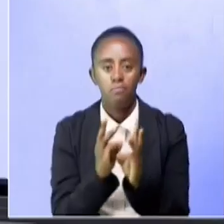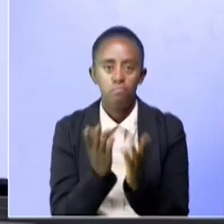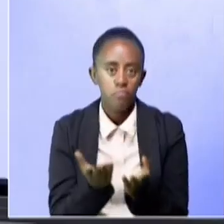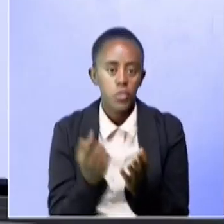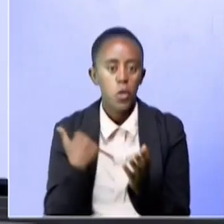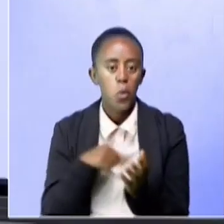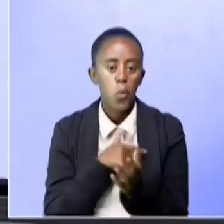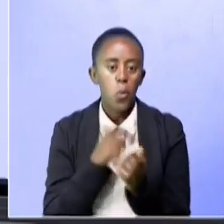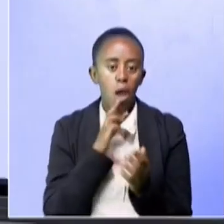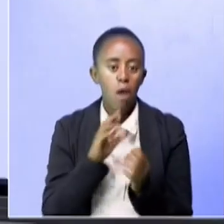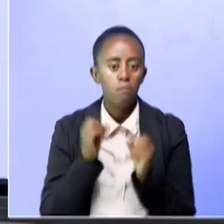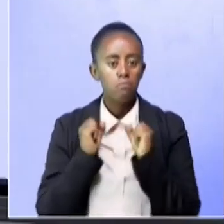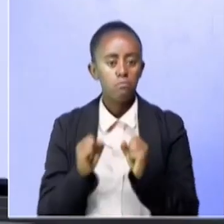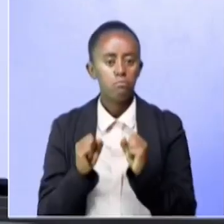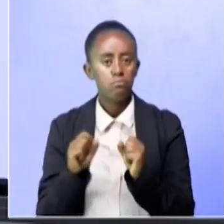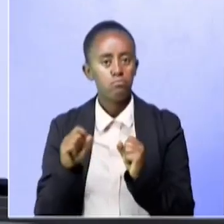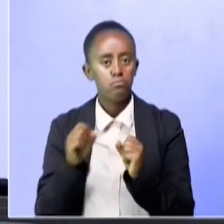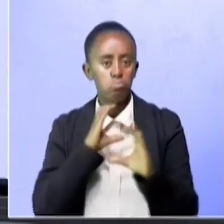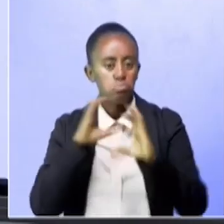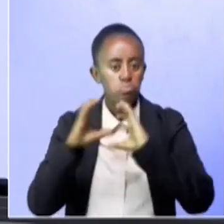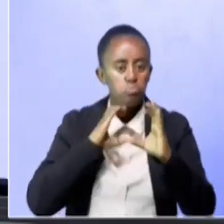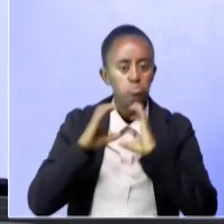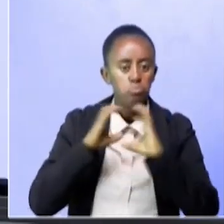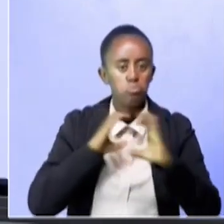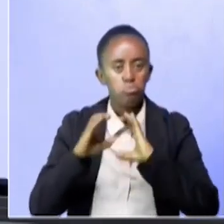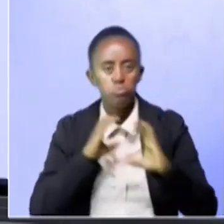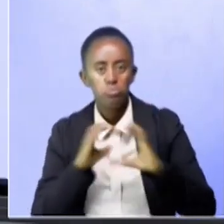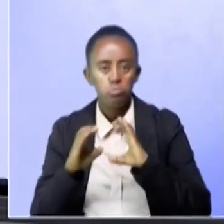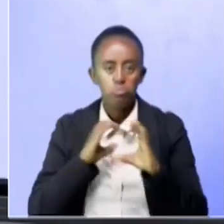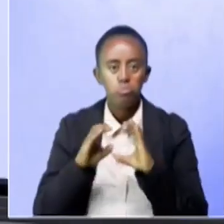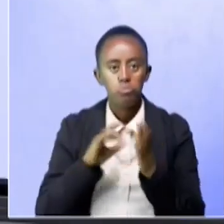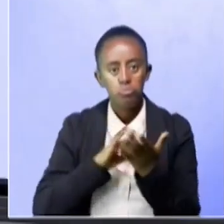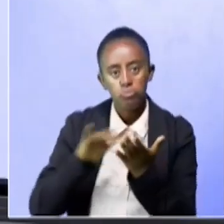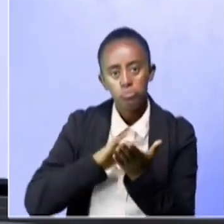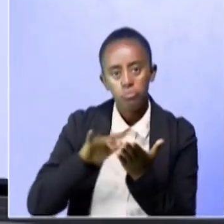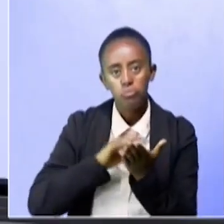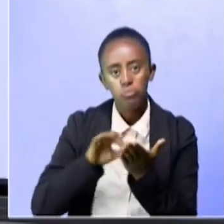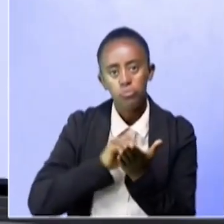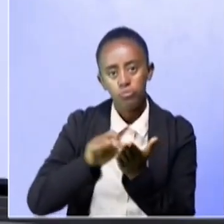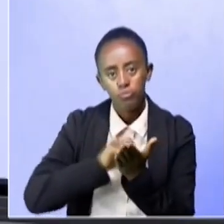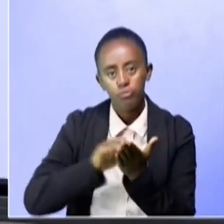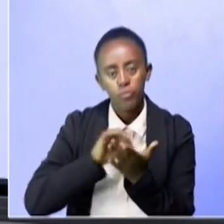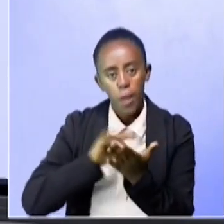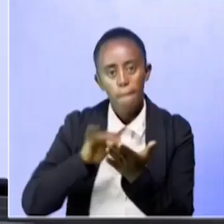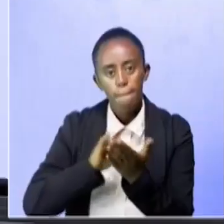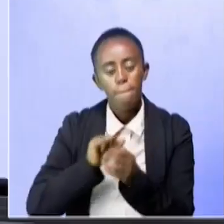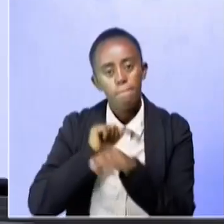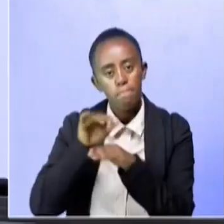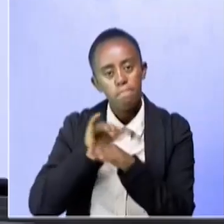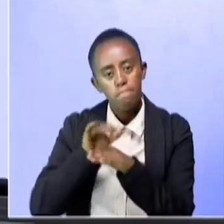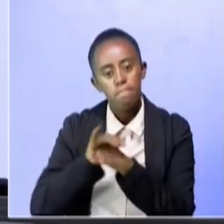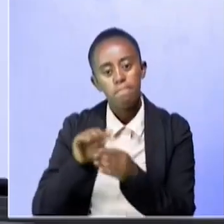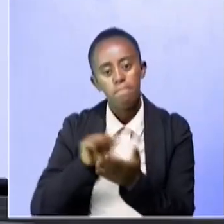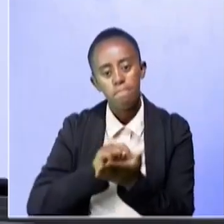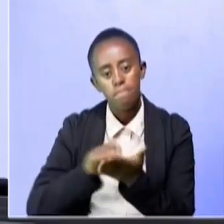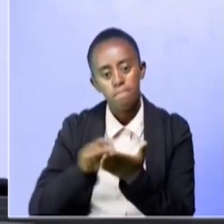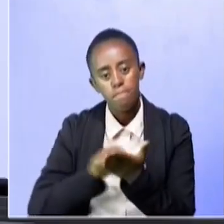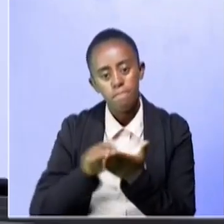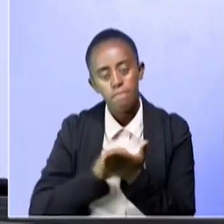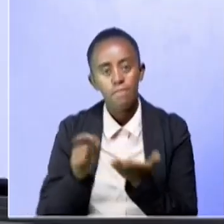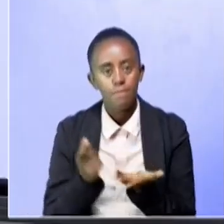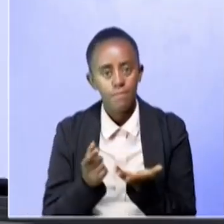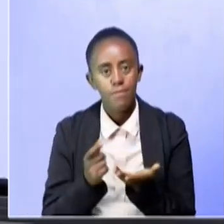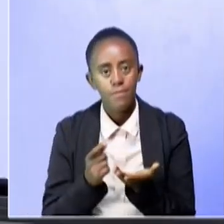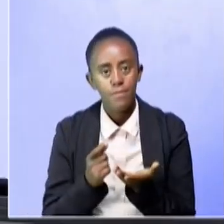able to communicate with anybody else. Through what? Through chatting, you know? Through communication. By writing something, it helps you what?